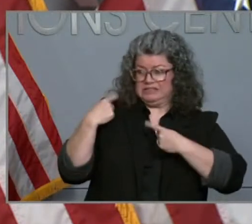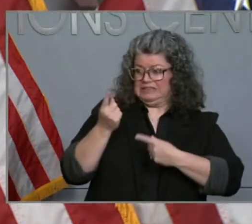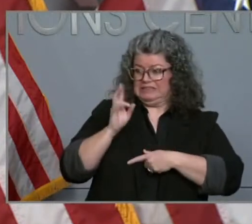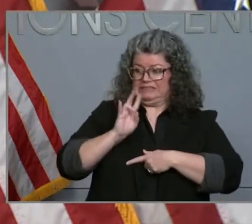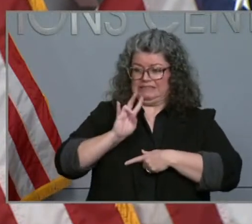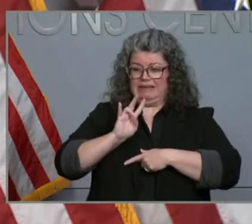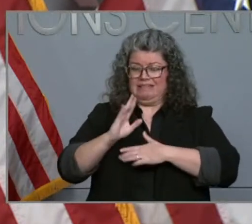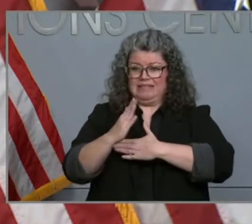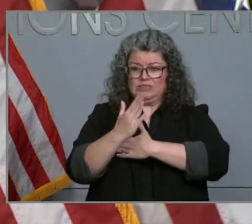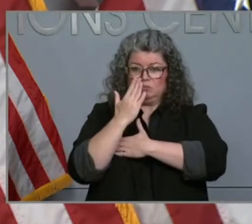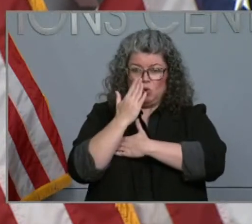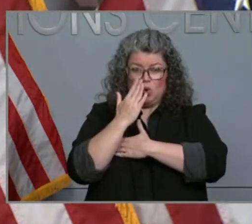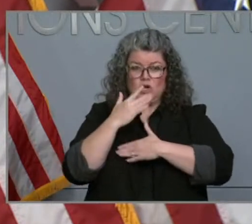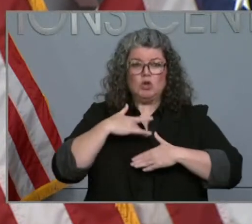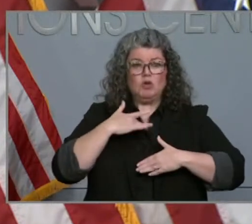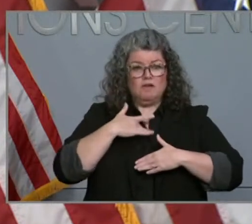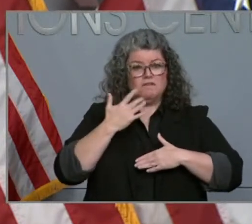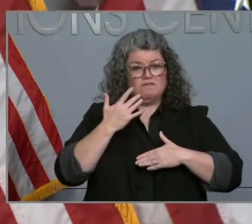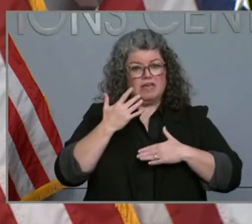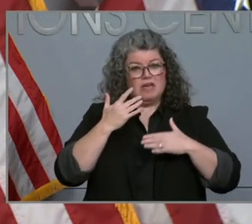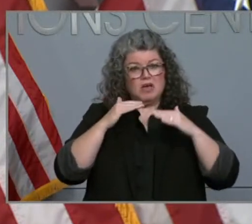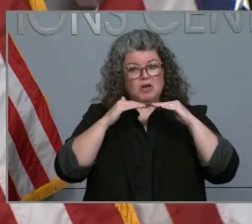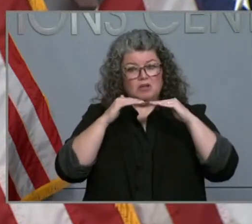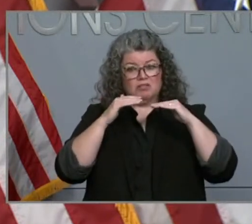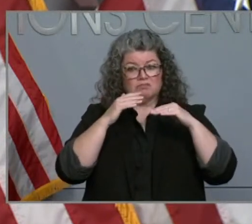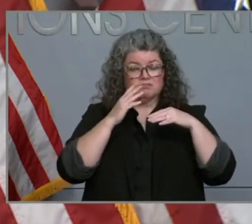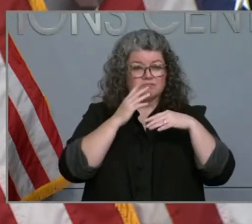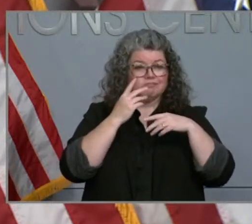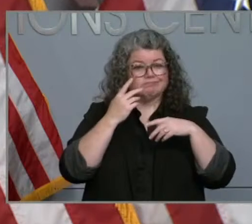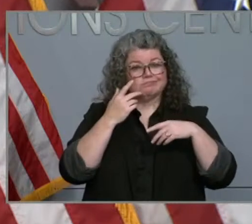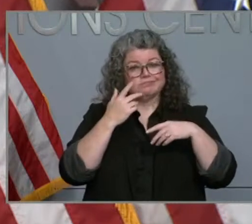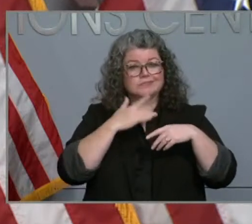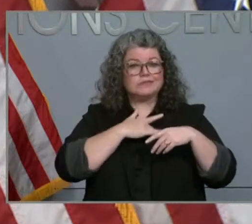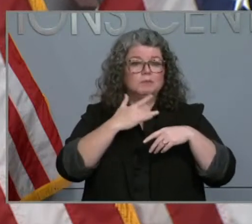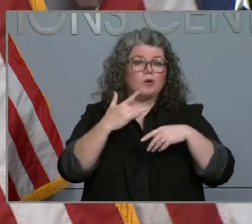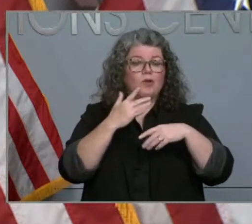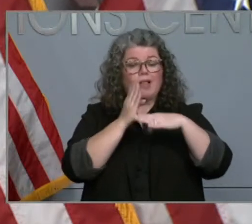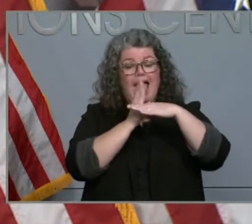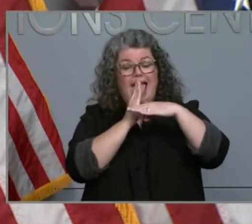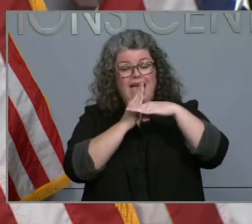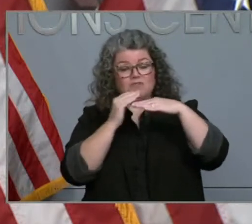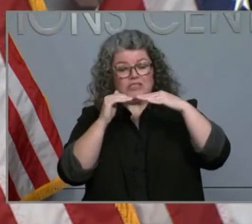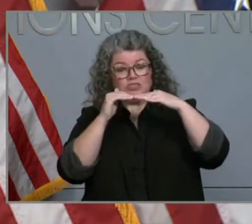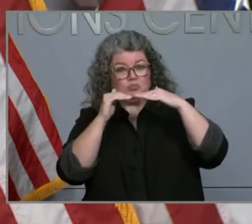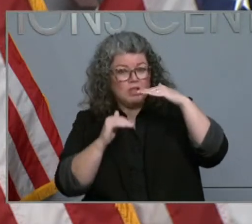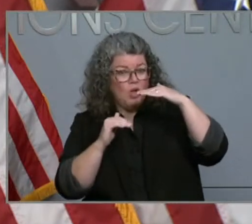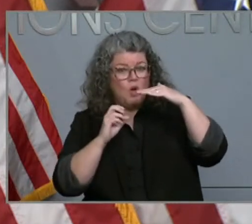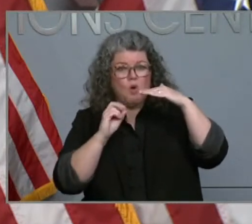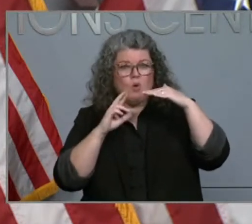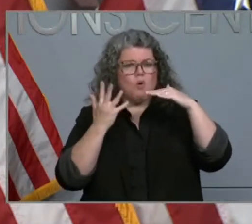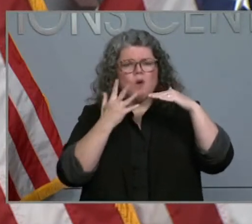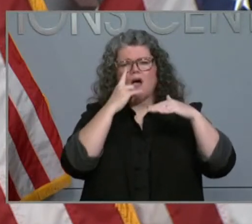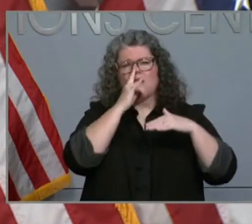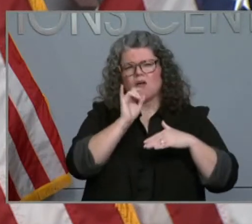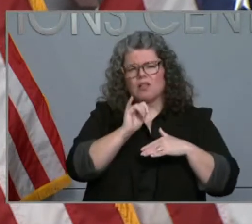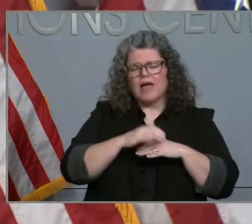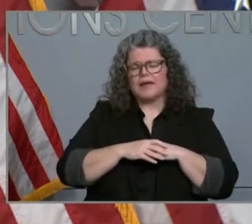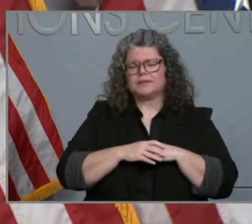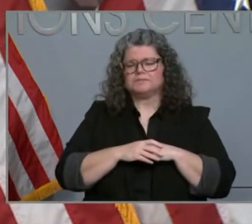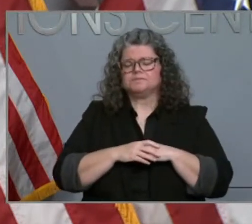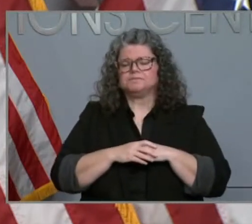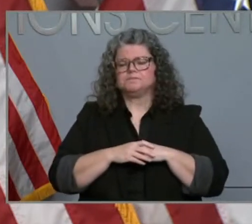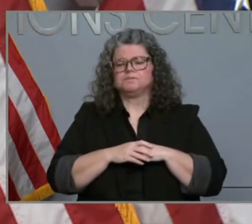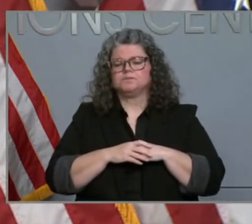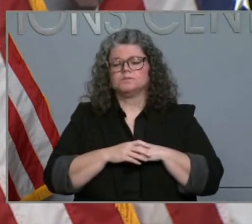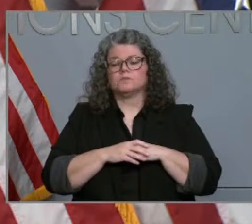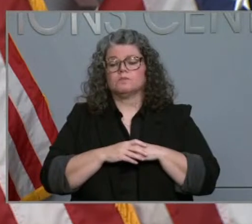of above or below average? You mentioned not seeing major lines at some polling places. I think, the reports that we have